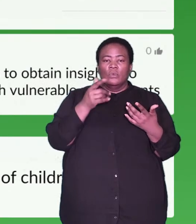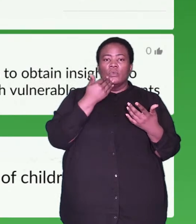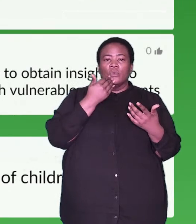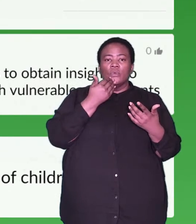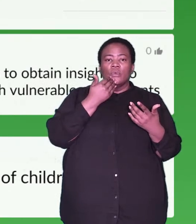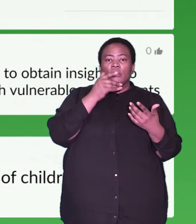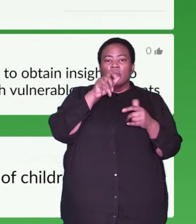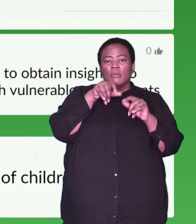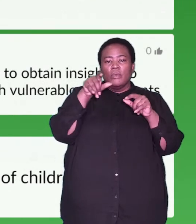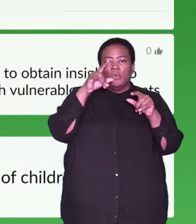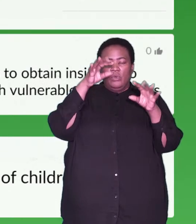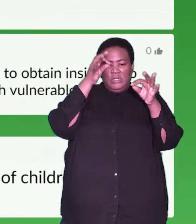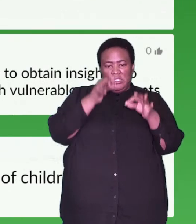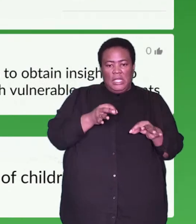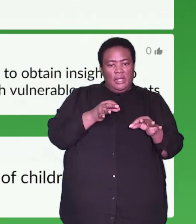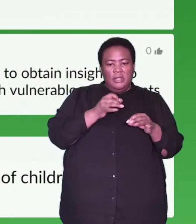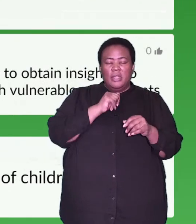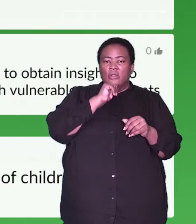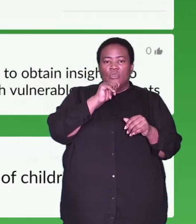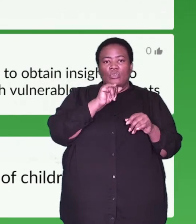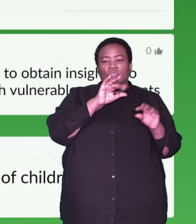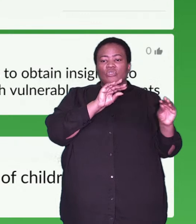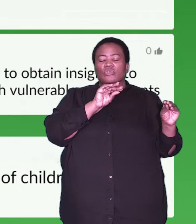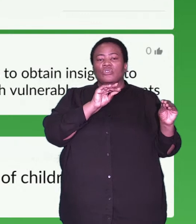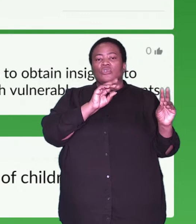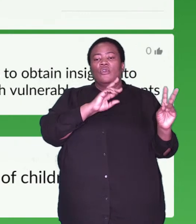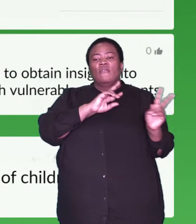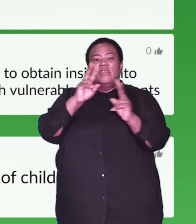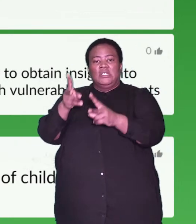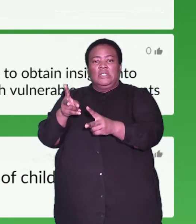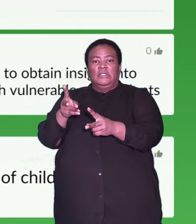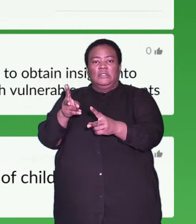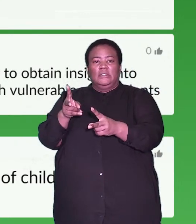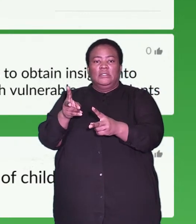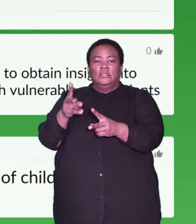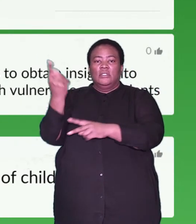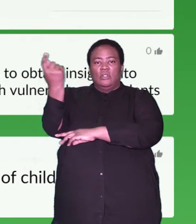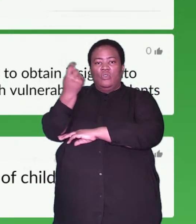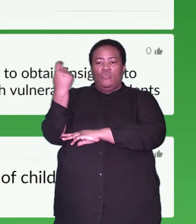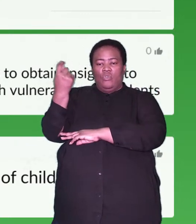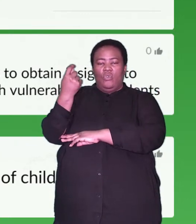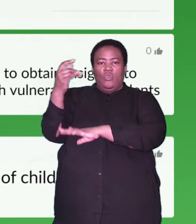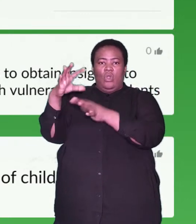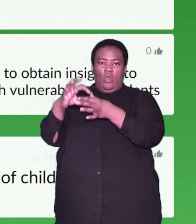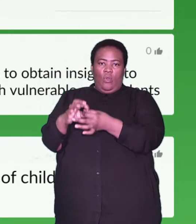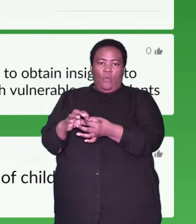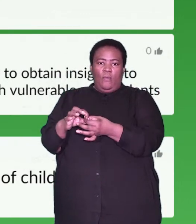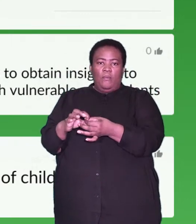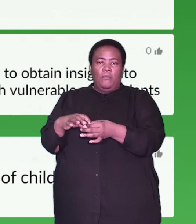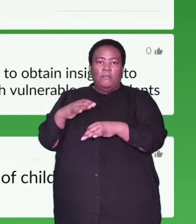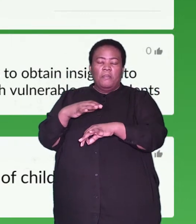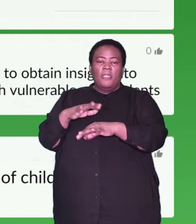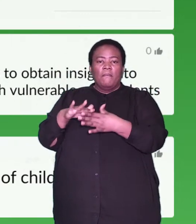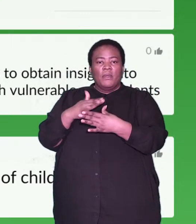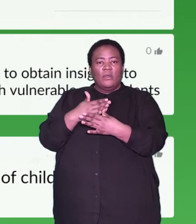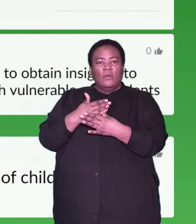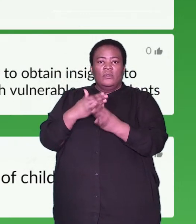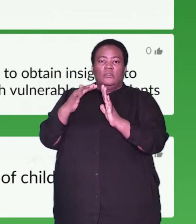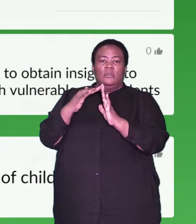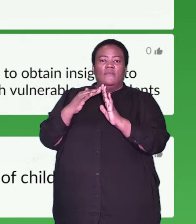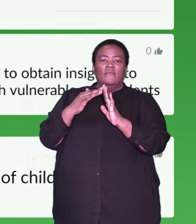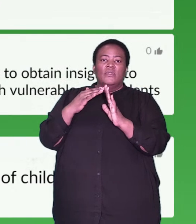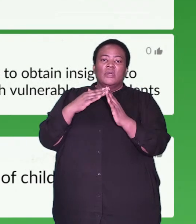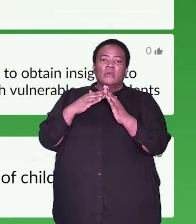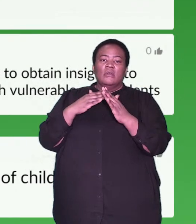visit their rural origins because of the restrictions that were linked to COVID? I hope you've got that question.